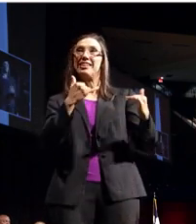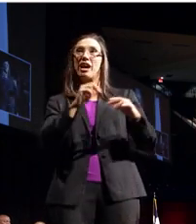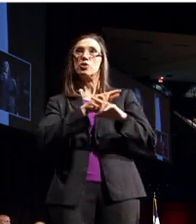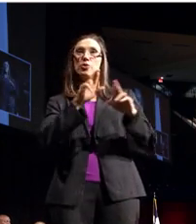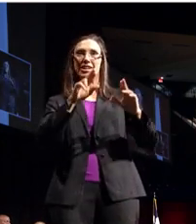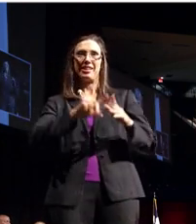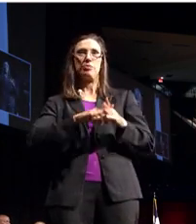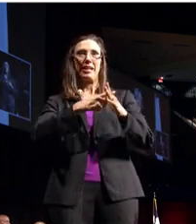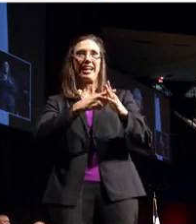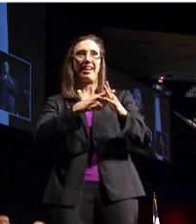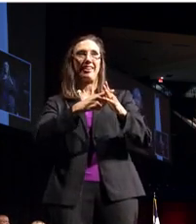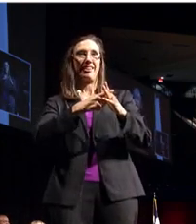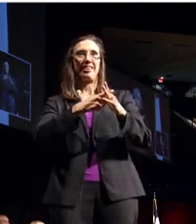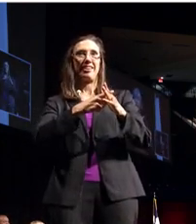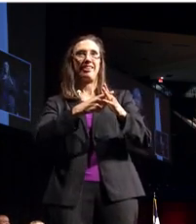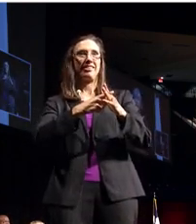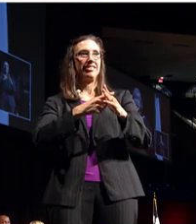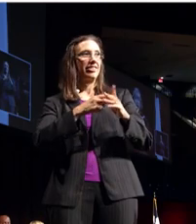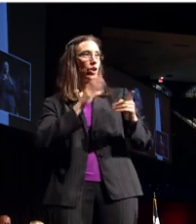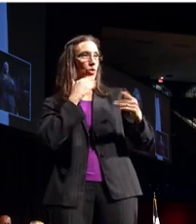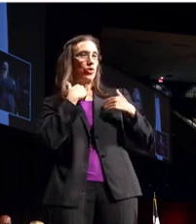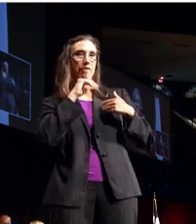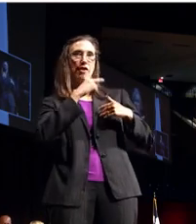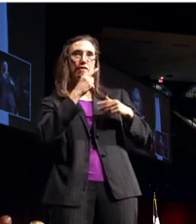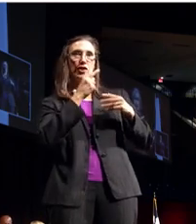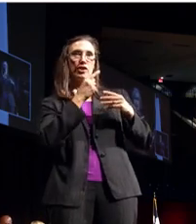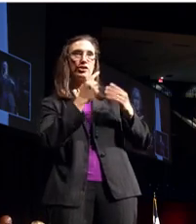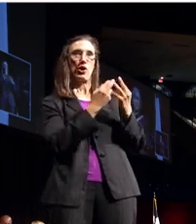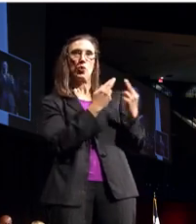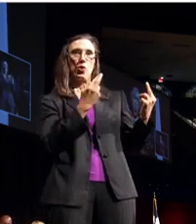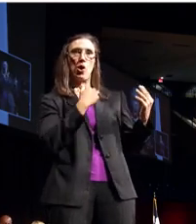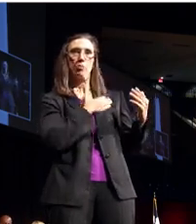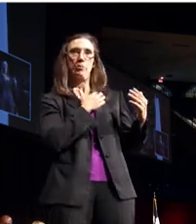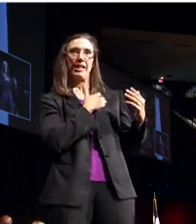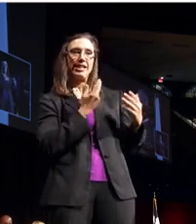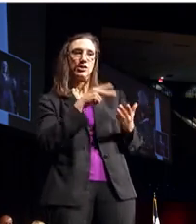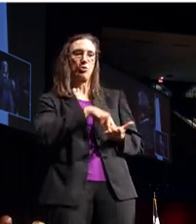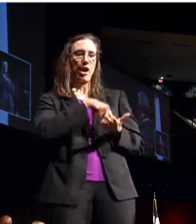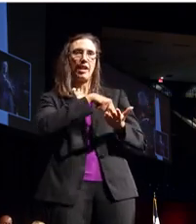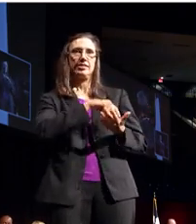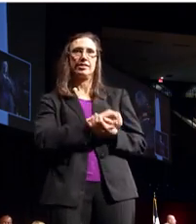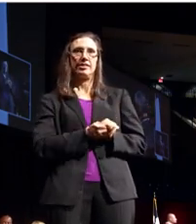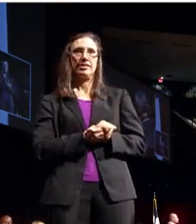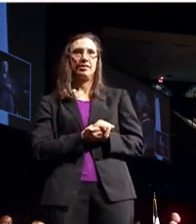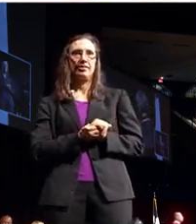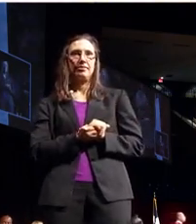ready to begin. Ms. Burton, will you have the first row, please rise?